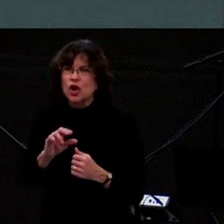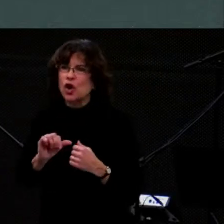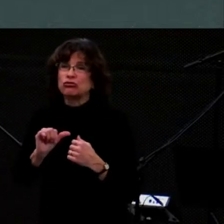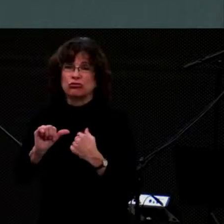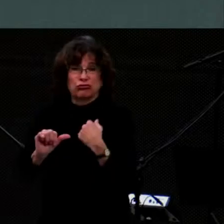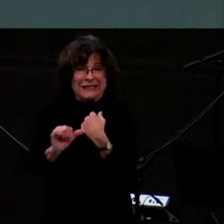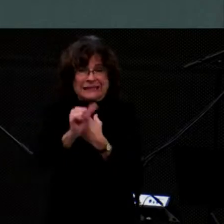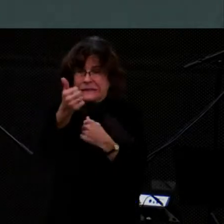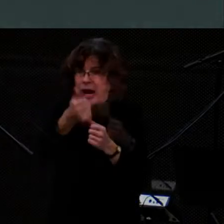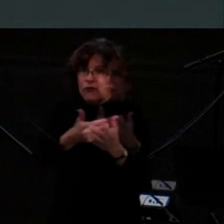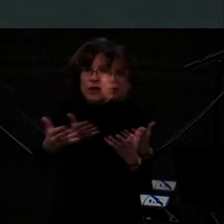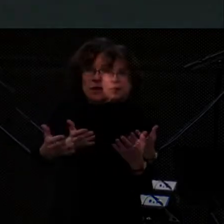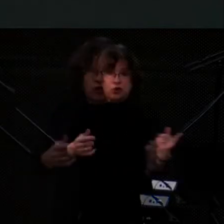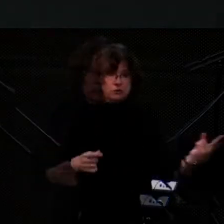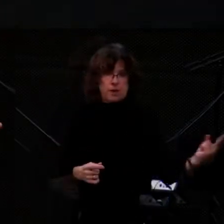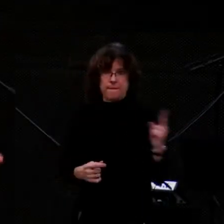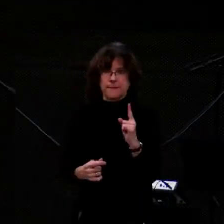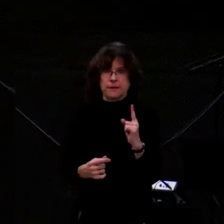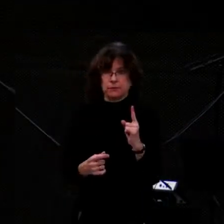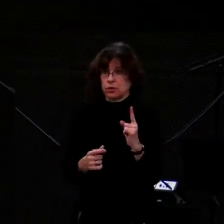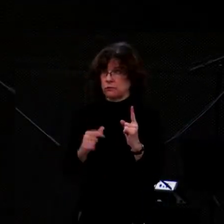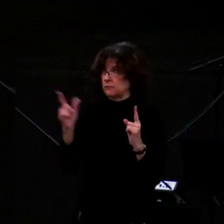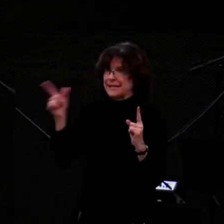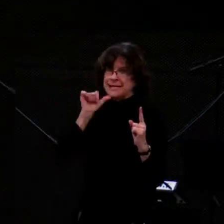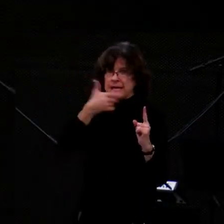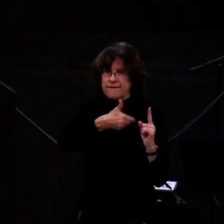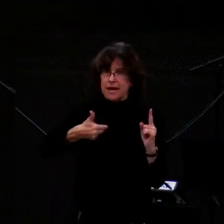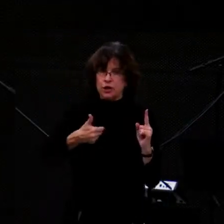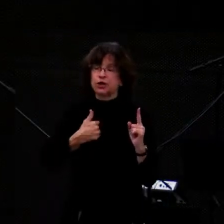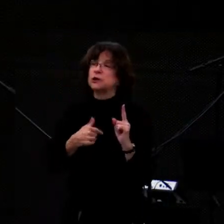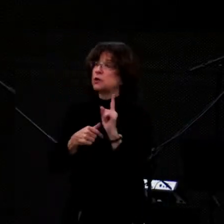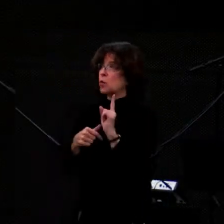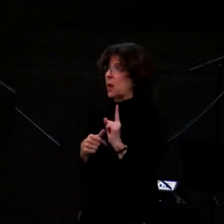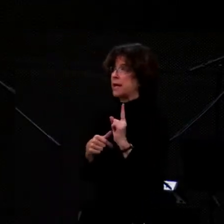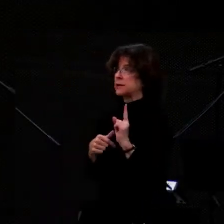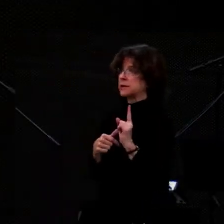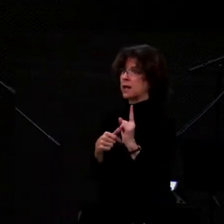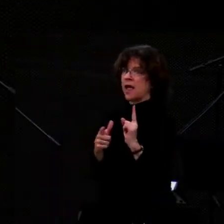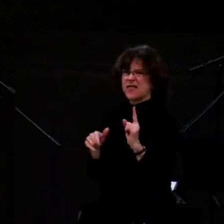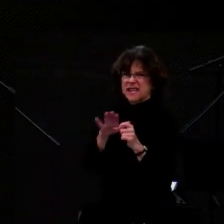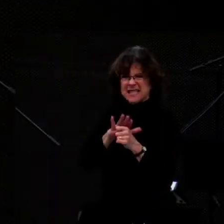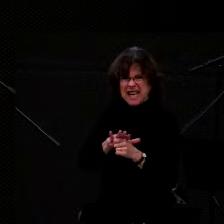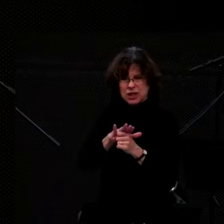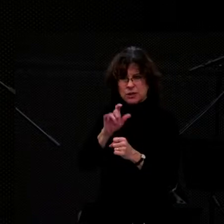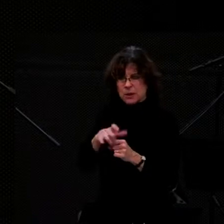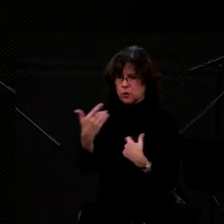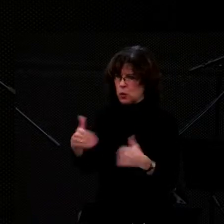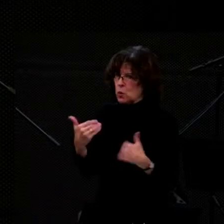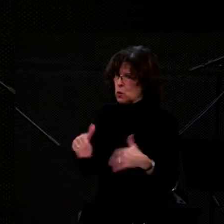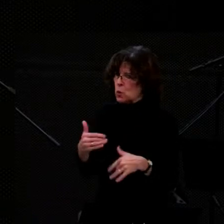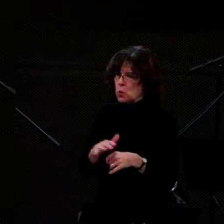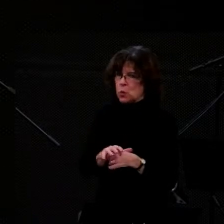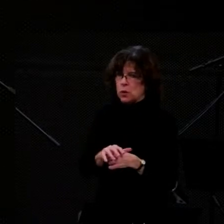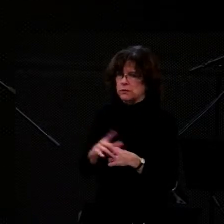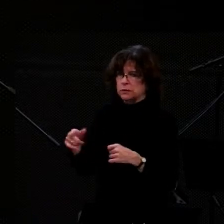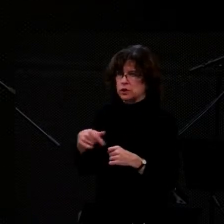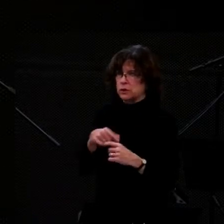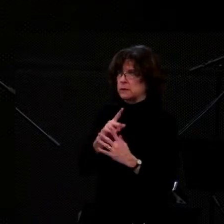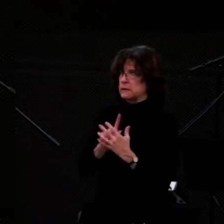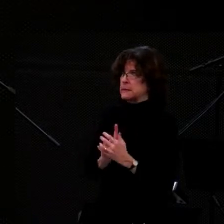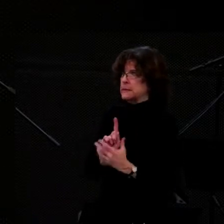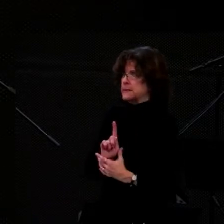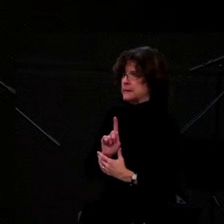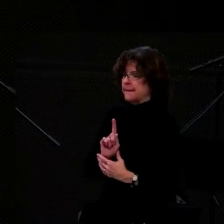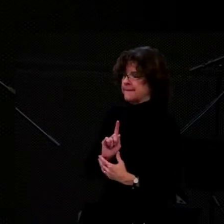approaches the king uninvited. She goes to the throne room and waits. I mean, the tension in that room must have been palpable, right? What is